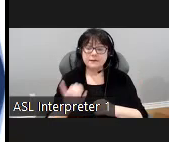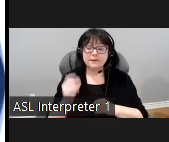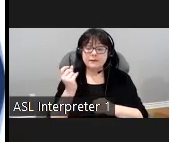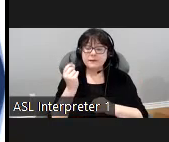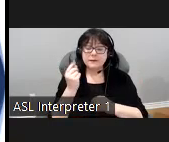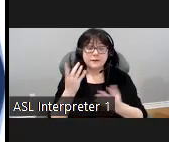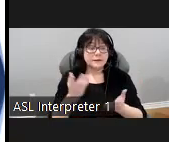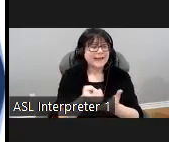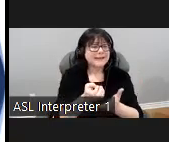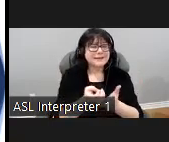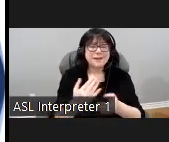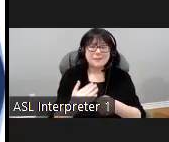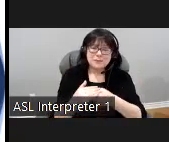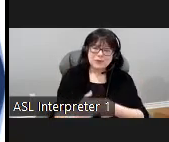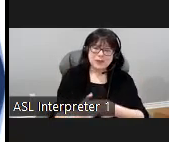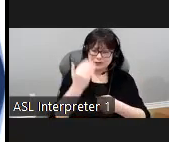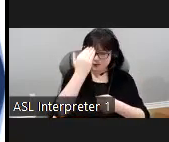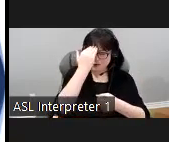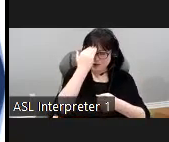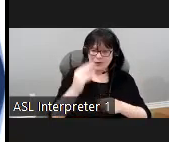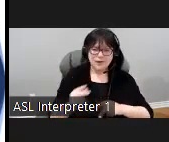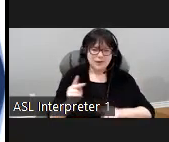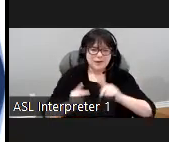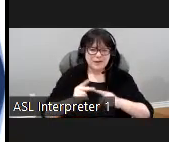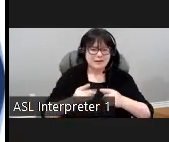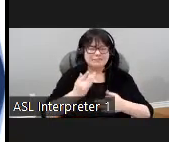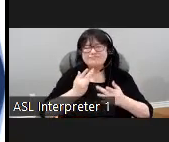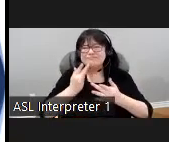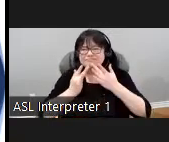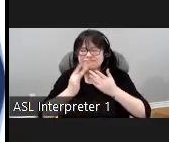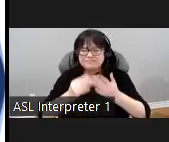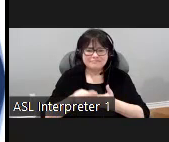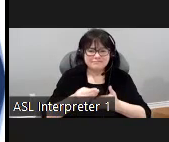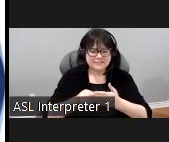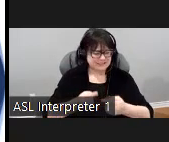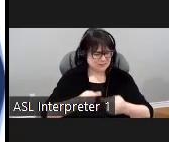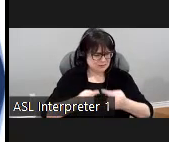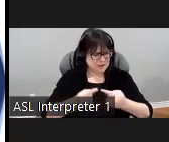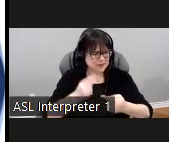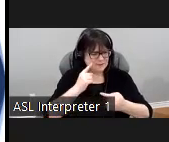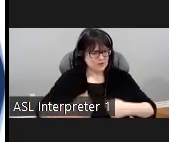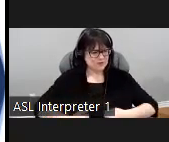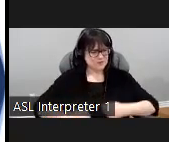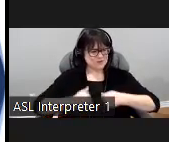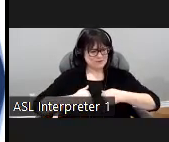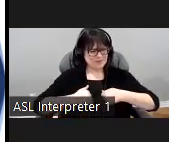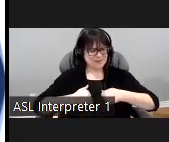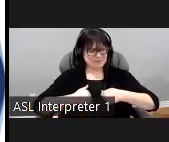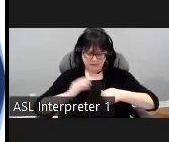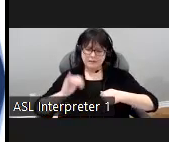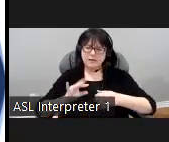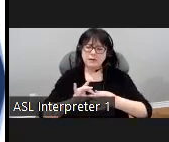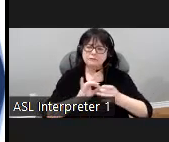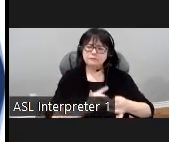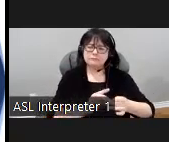that when people struggle to survive, violence rates go up. These things are not disconnected. And so, when you